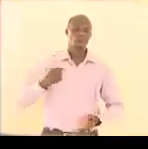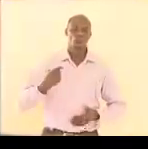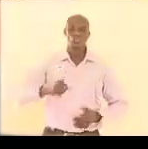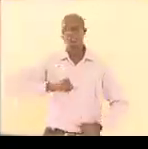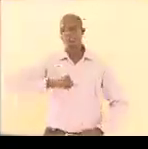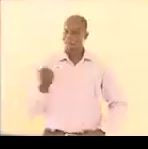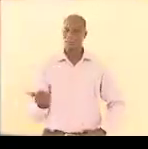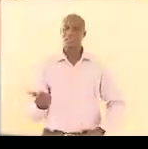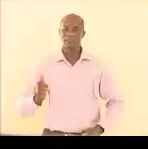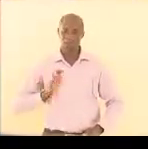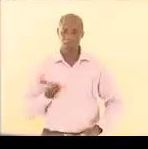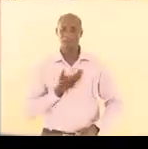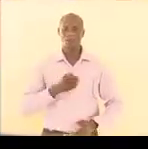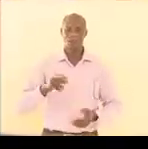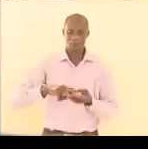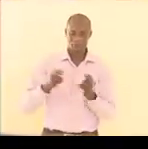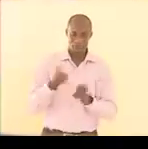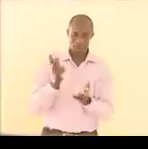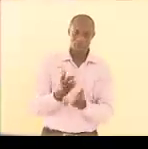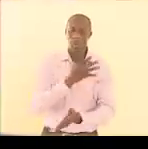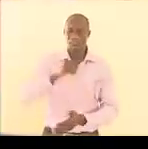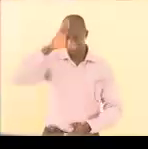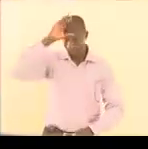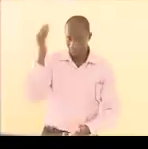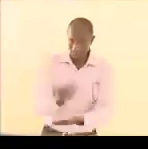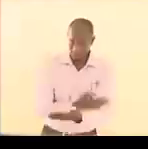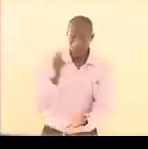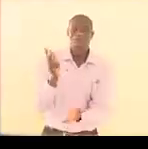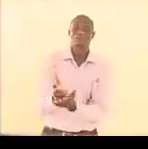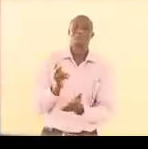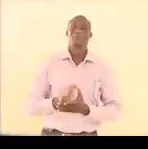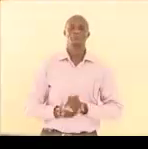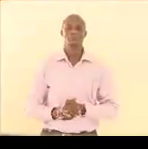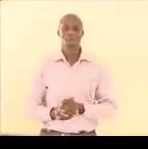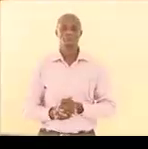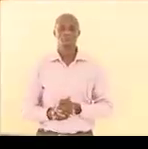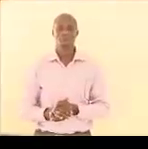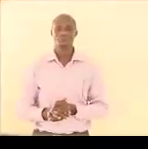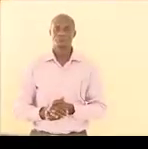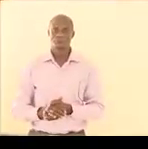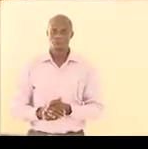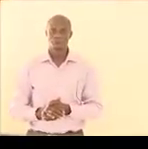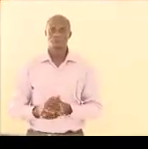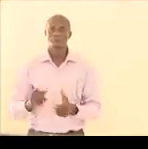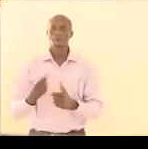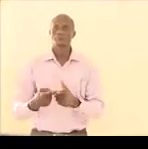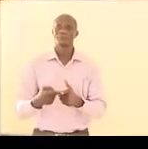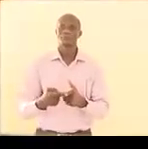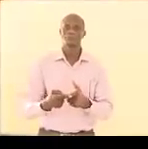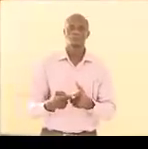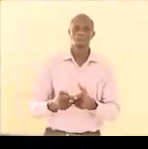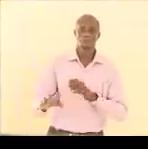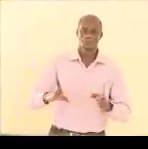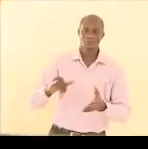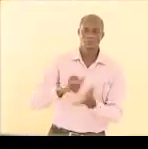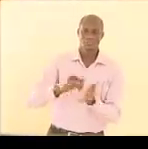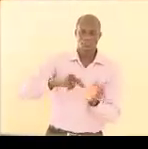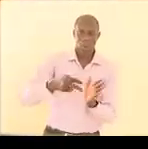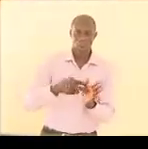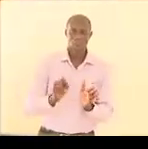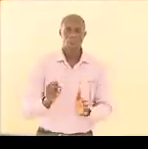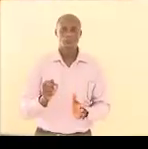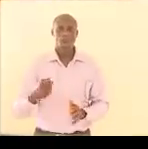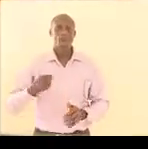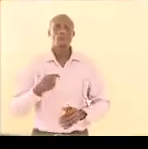are denying our relationship and our sonship and daughtership with God. We are denying it. Yes, Father. Then does that